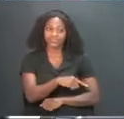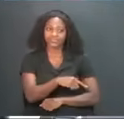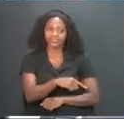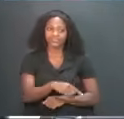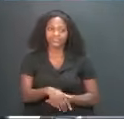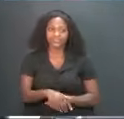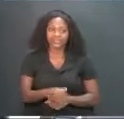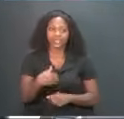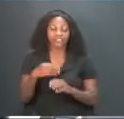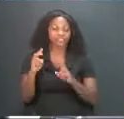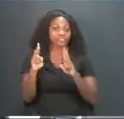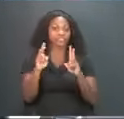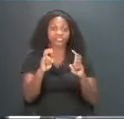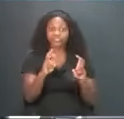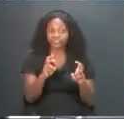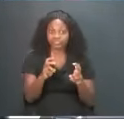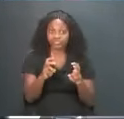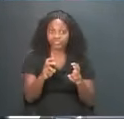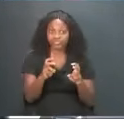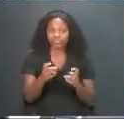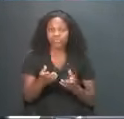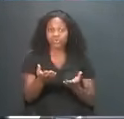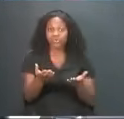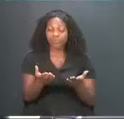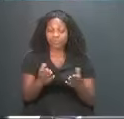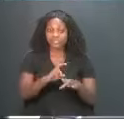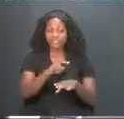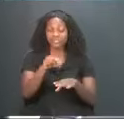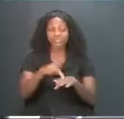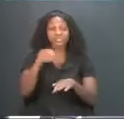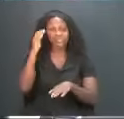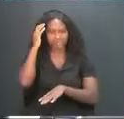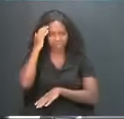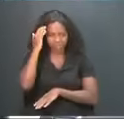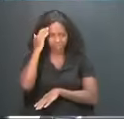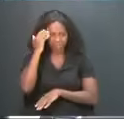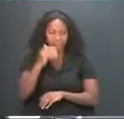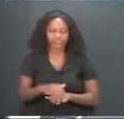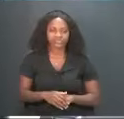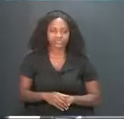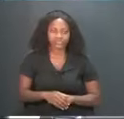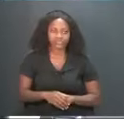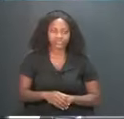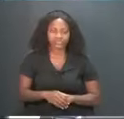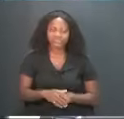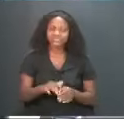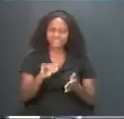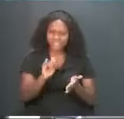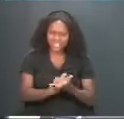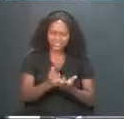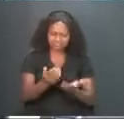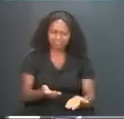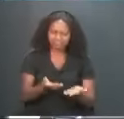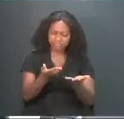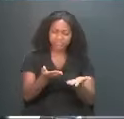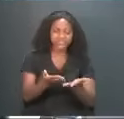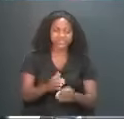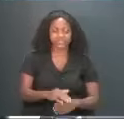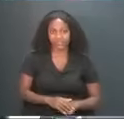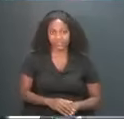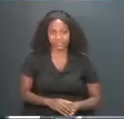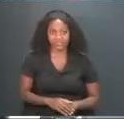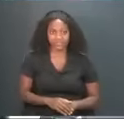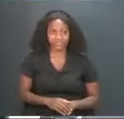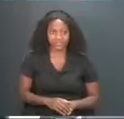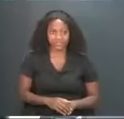an issue that they want to bring to the attention of the nation. They have brought their issue to the attention of the nation.